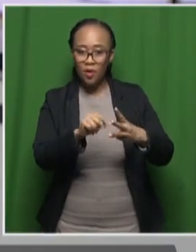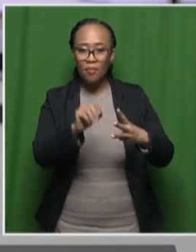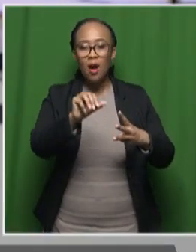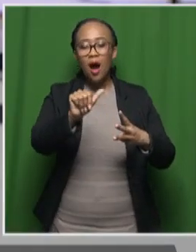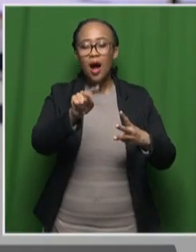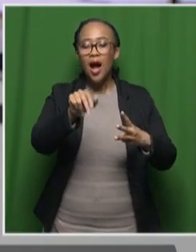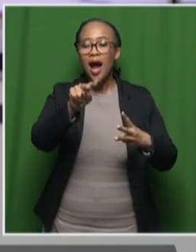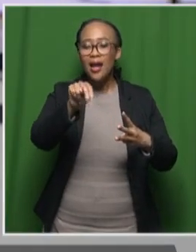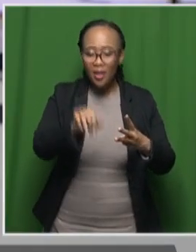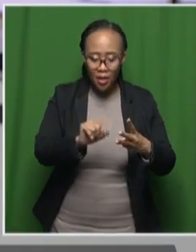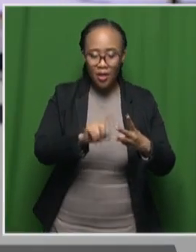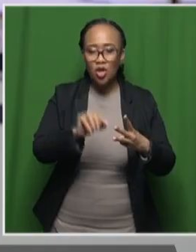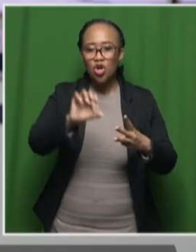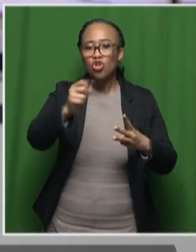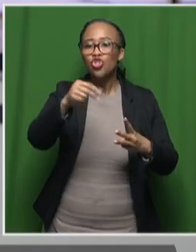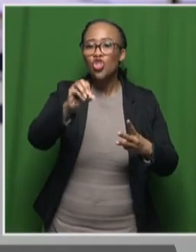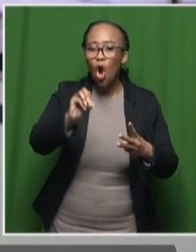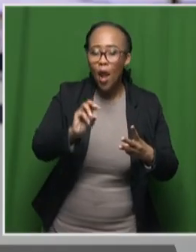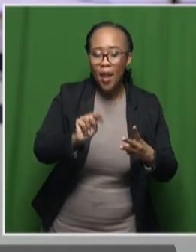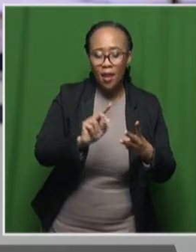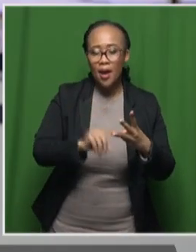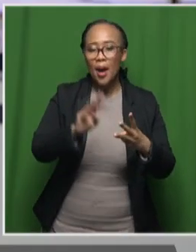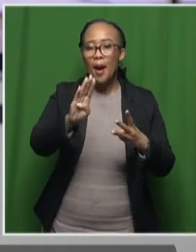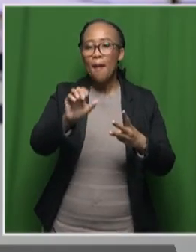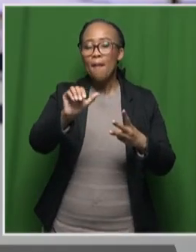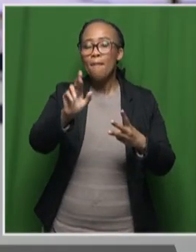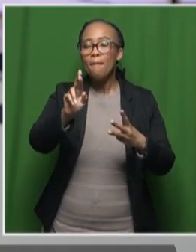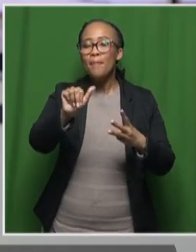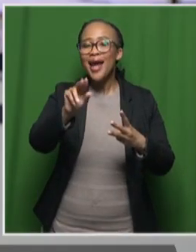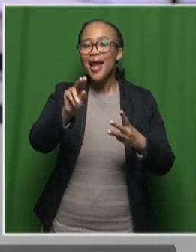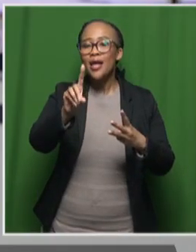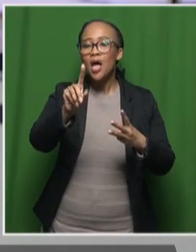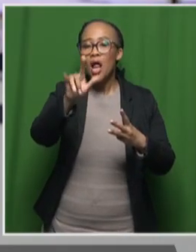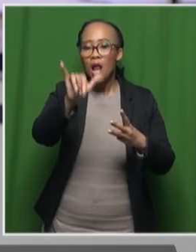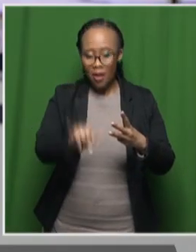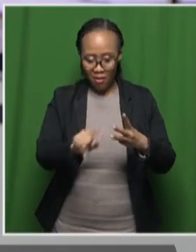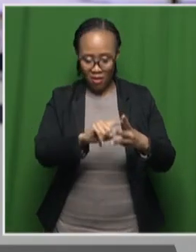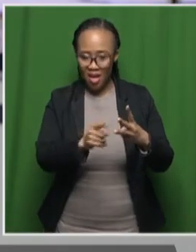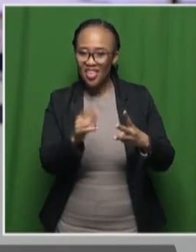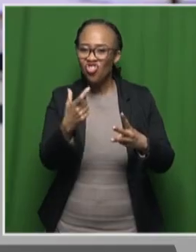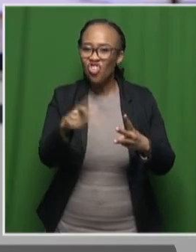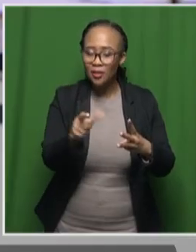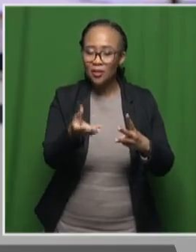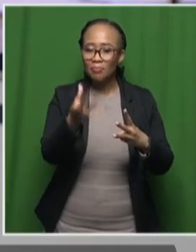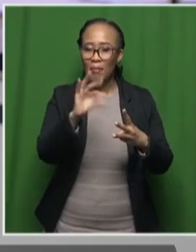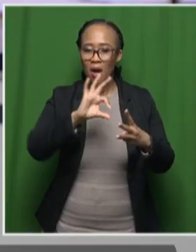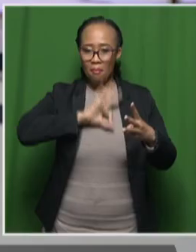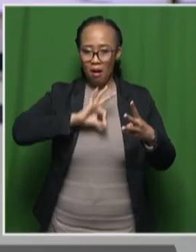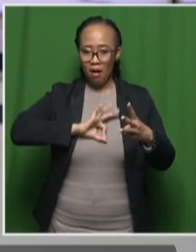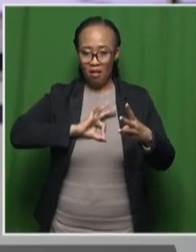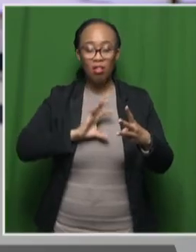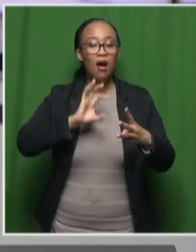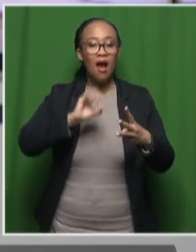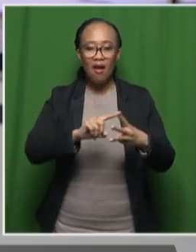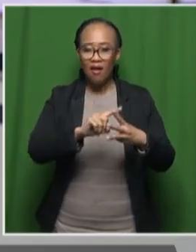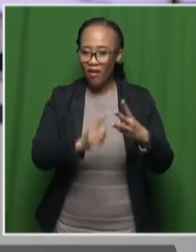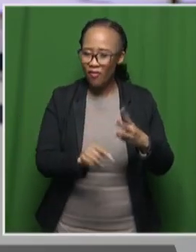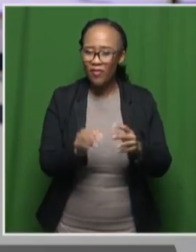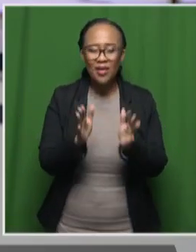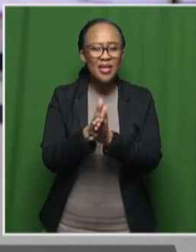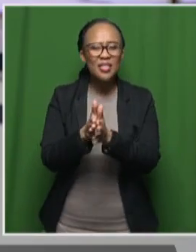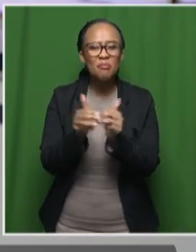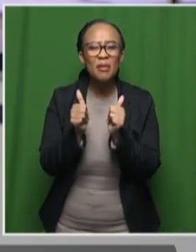Benji, Sean, Bradley. Guys, we've got a real serious medal chance in the 4x1. We've just got to get the baton around. The speed's there, the